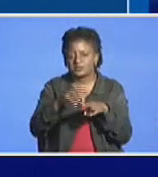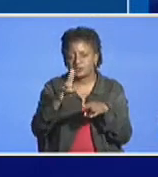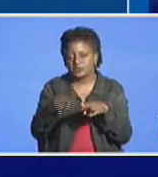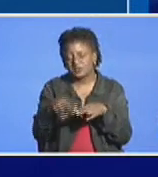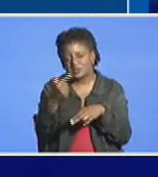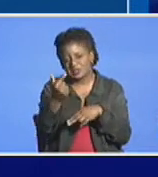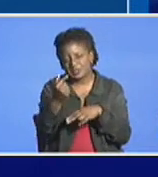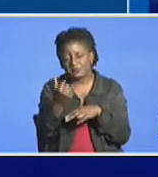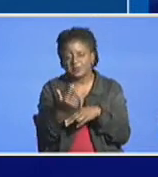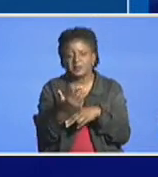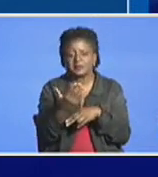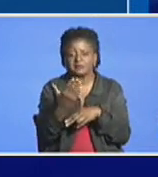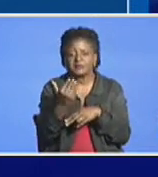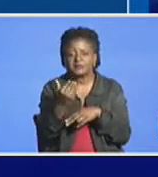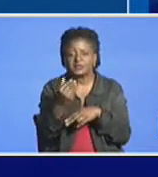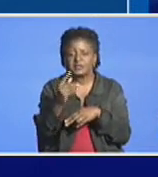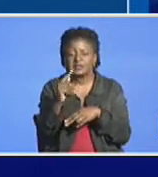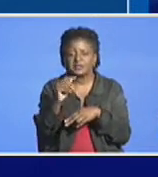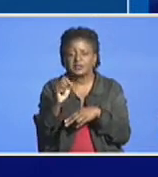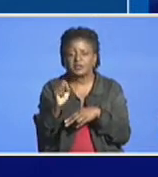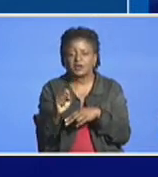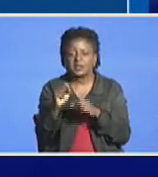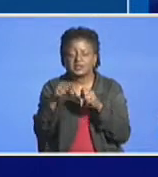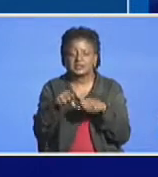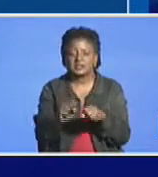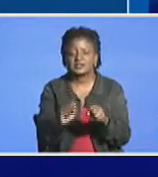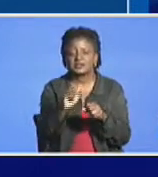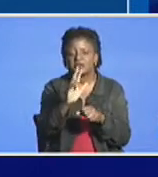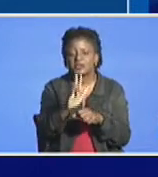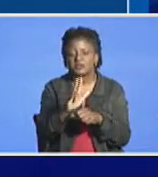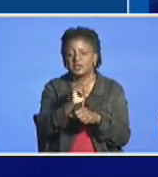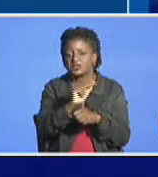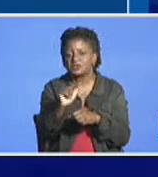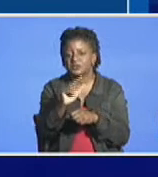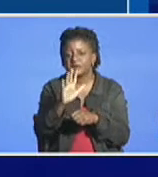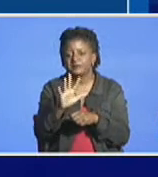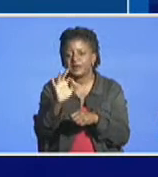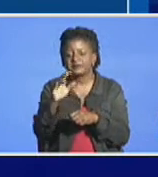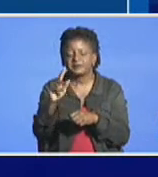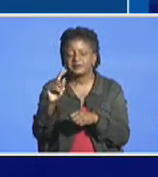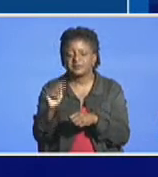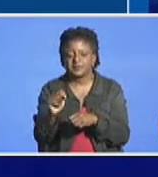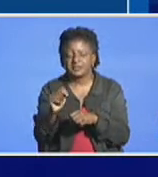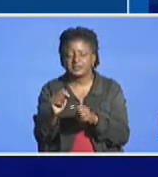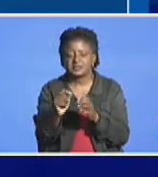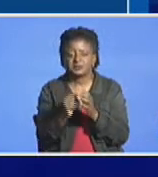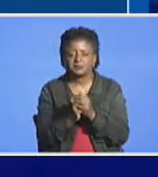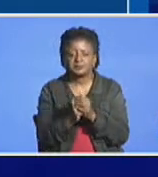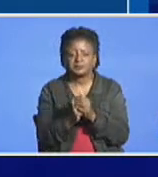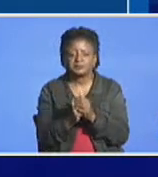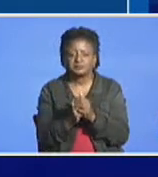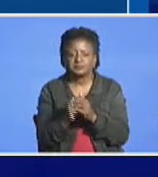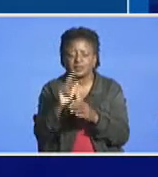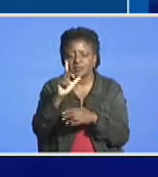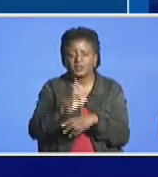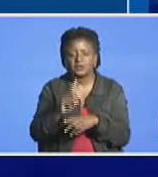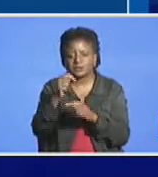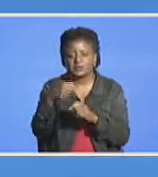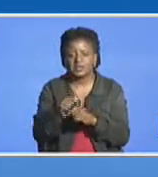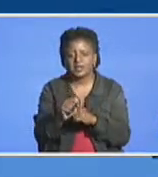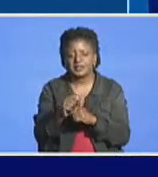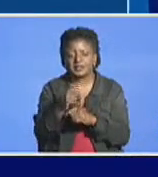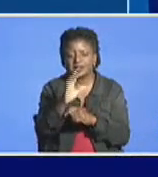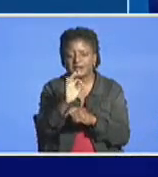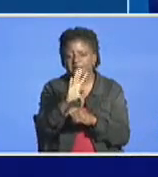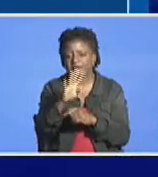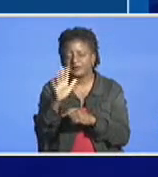remaining southeast at 15 knots, wave height 3 to 5 feet. Low tide 9:45 in the morning. The high tide will take place at 4